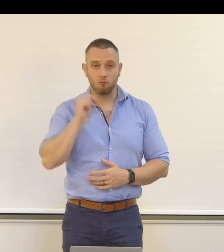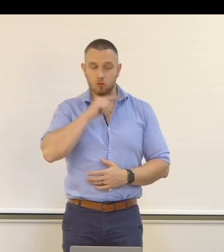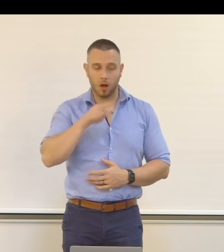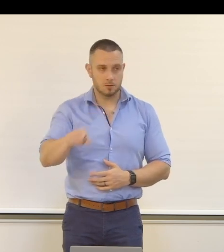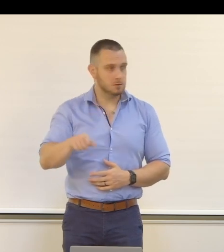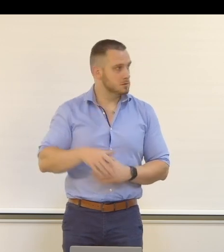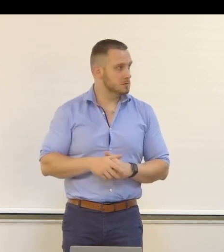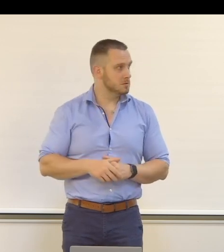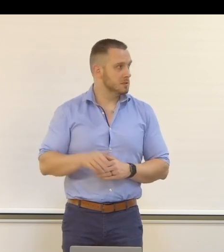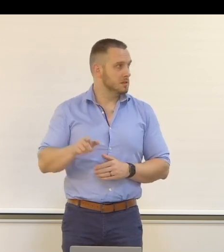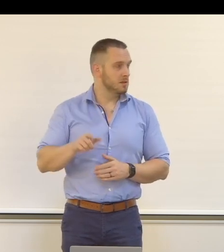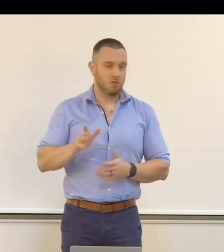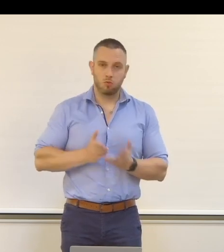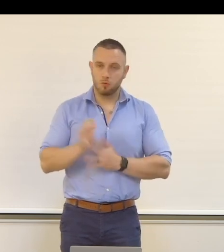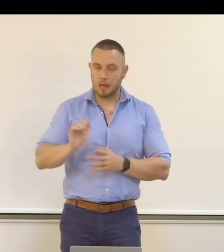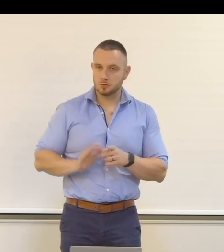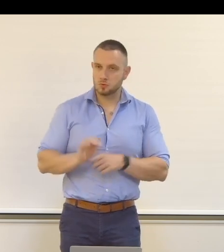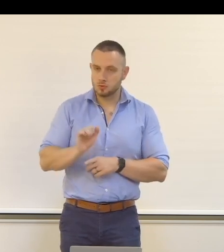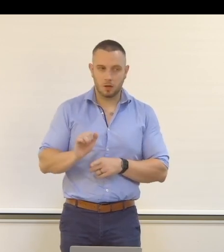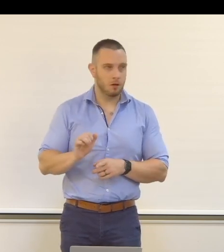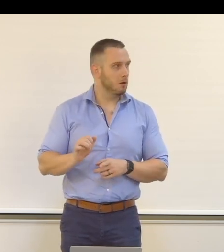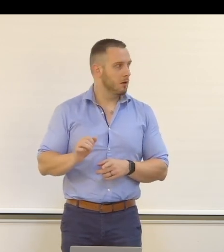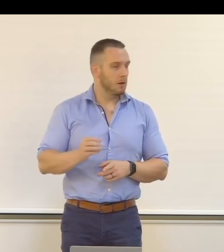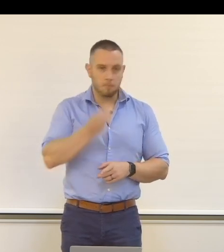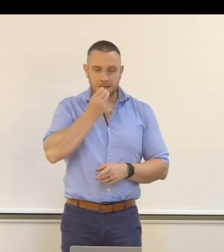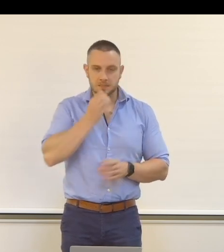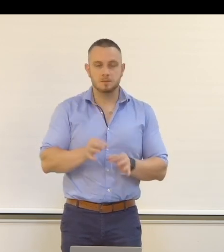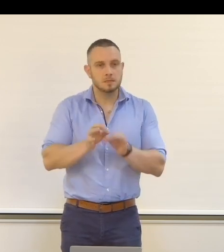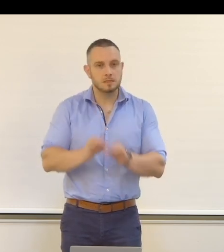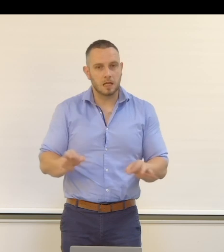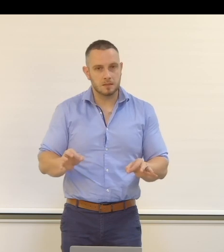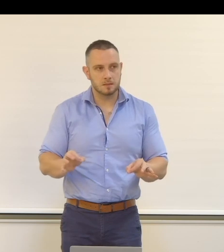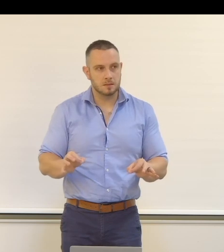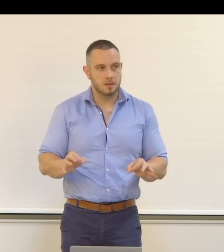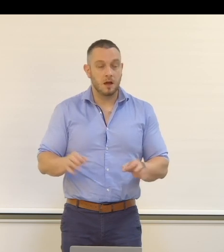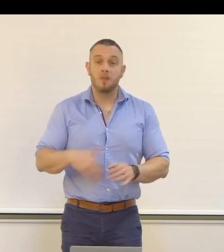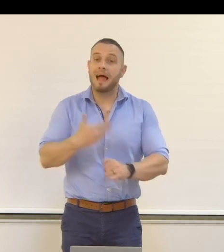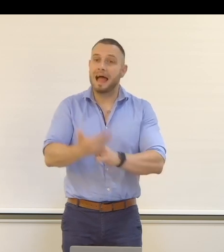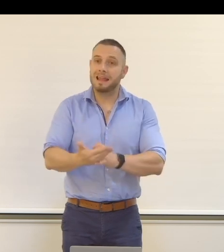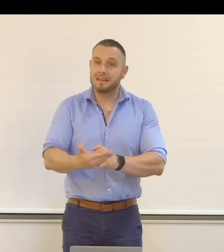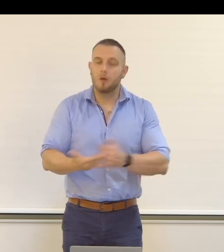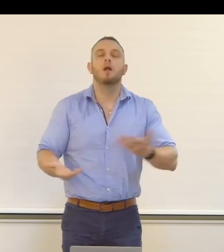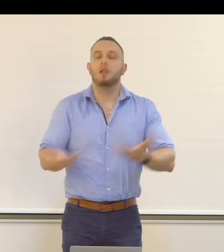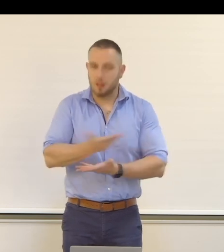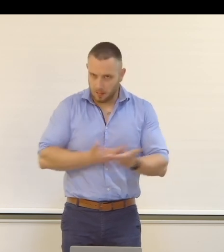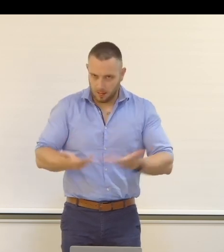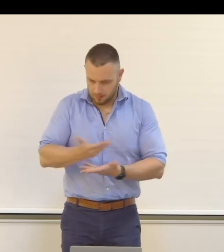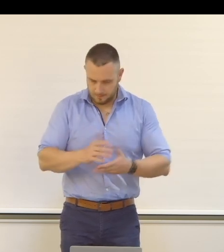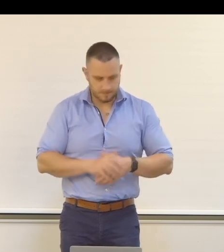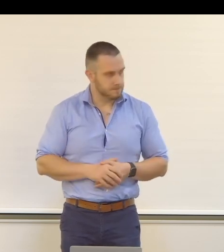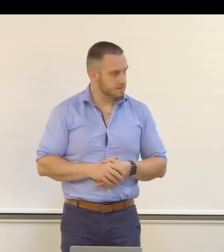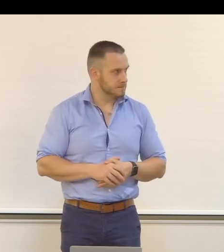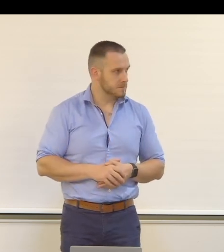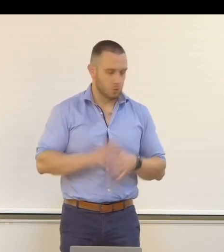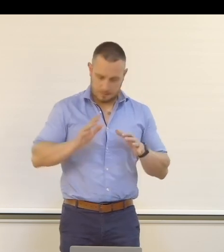by tradition, by education, the meals are silent, and only at the end would they share and discuss. So the